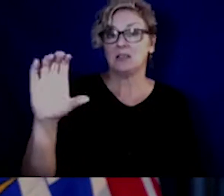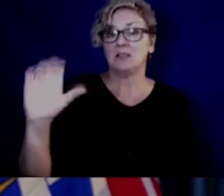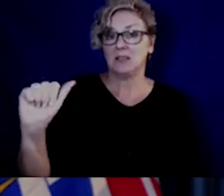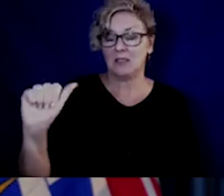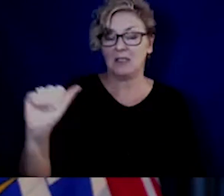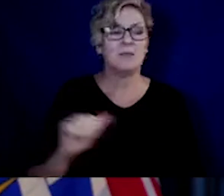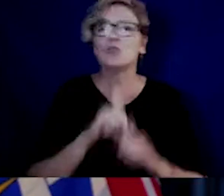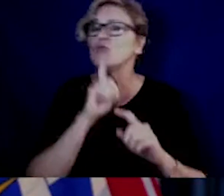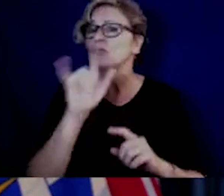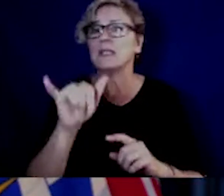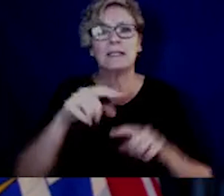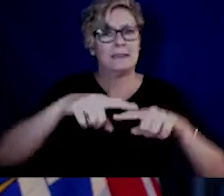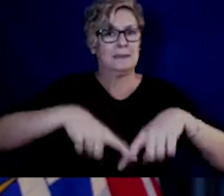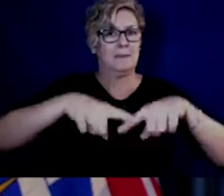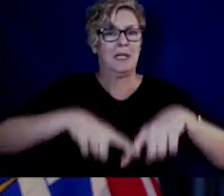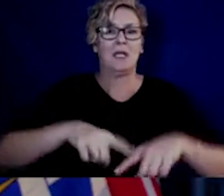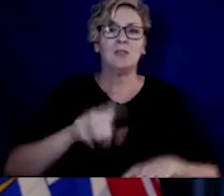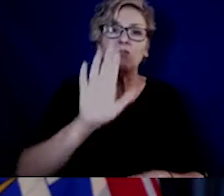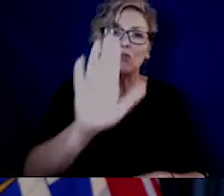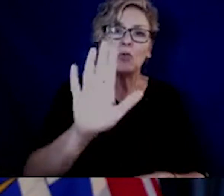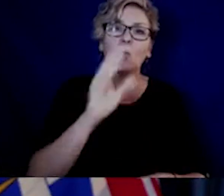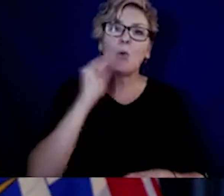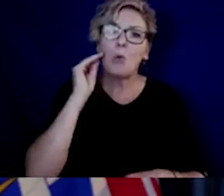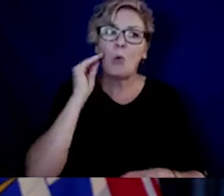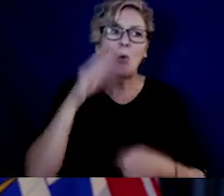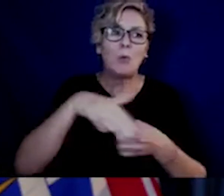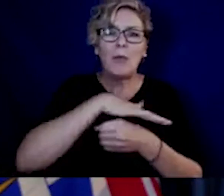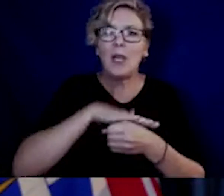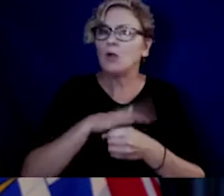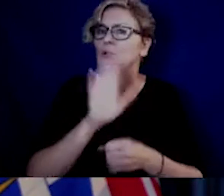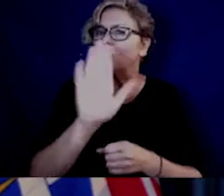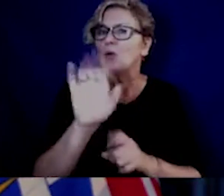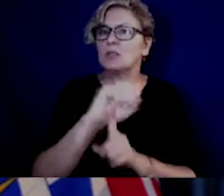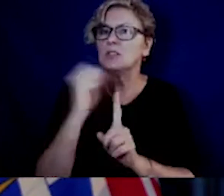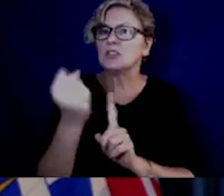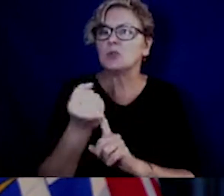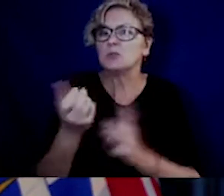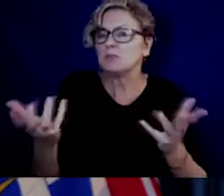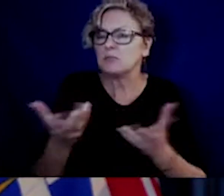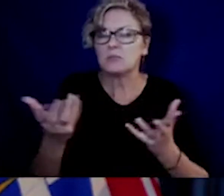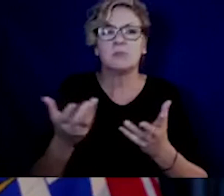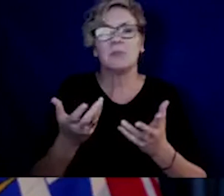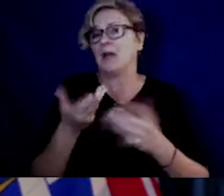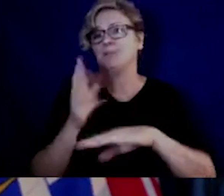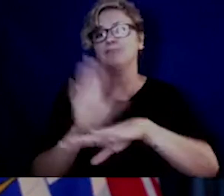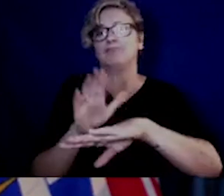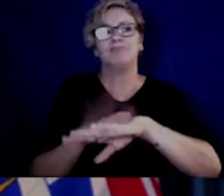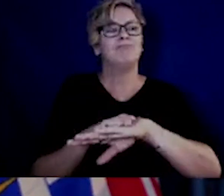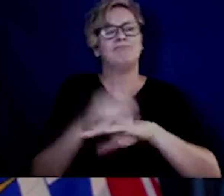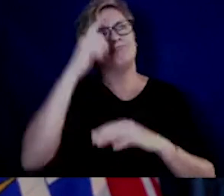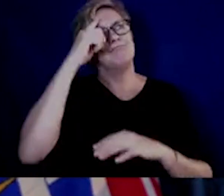own situation in your community. So keep it local, keep it small, keep small groups. And if you do want to have